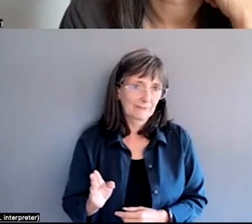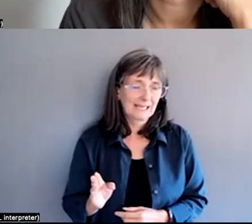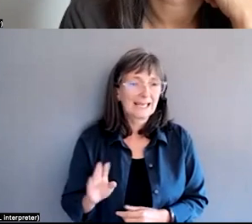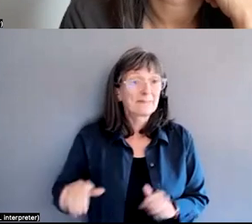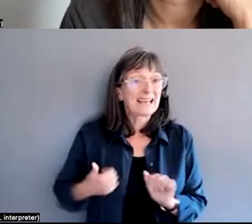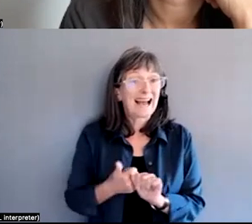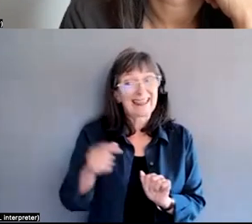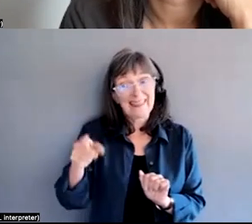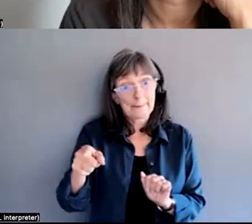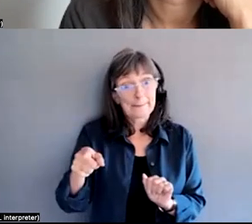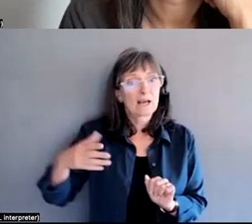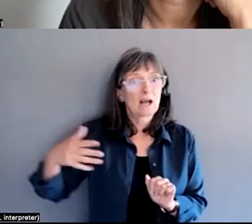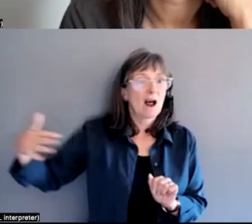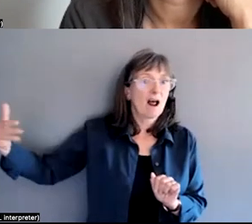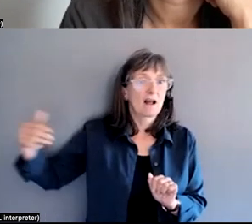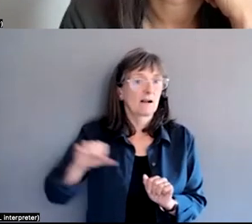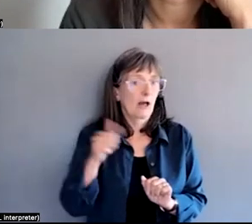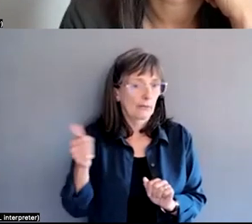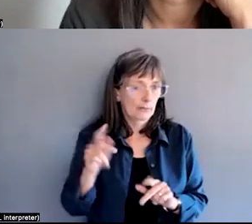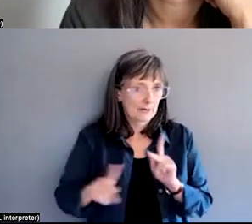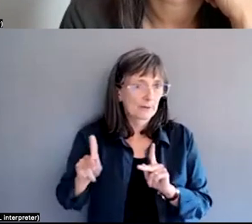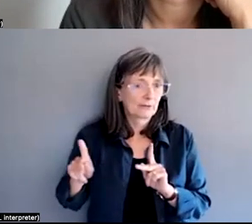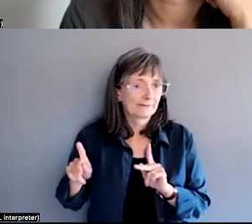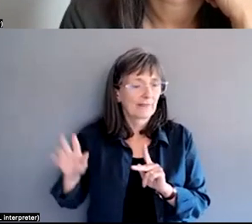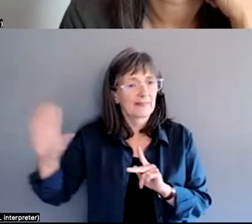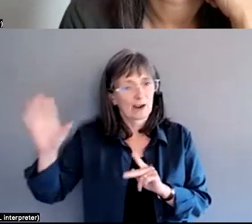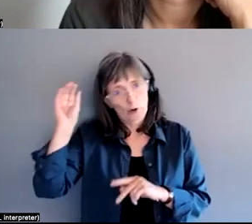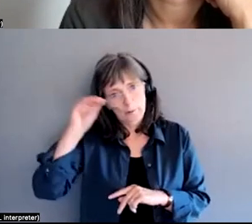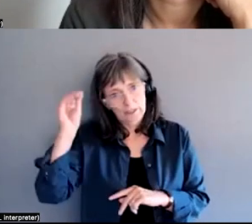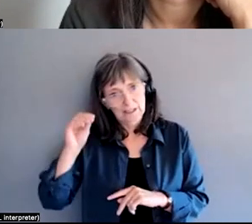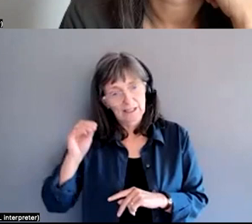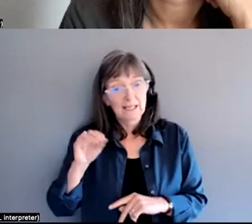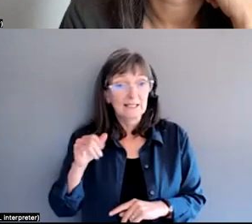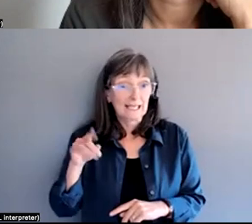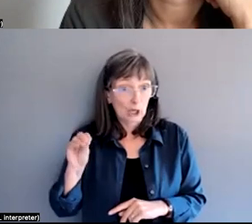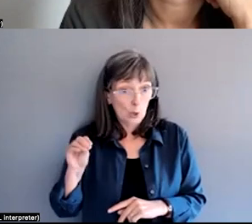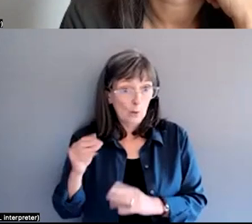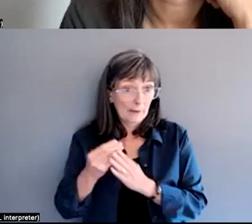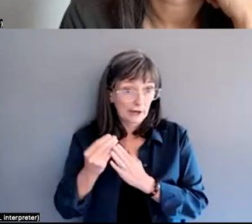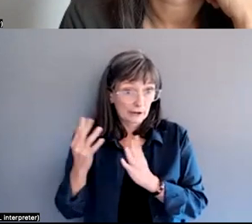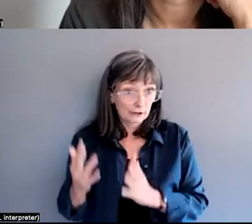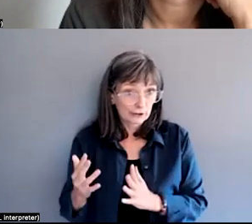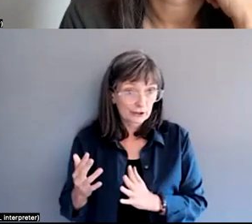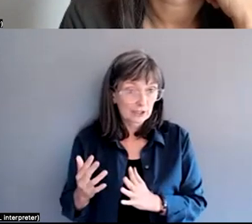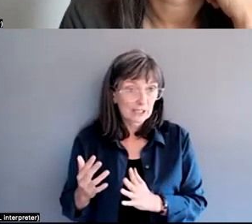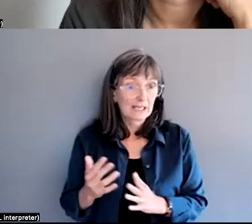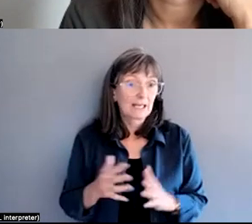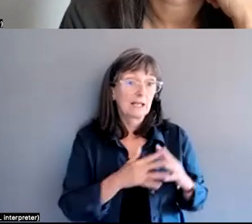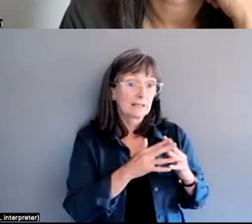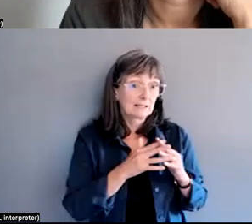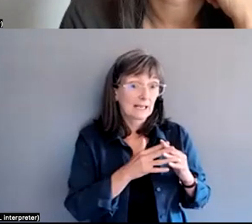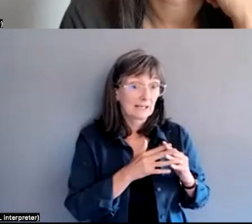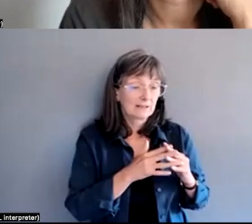them, there's a whole bunch of other people. So we have the buyers at Indigo. If they go into the States, we have the buyers at Barnes and